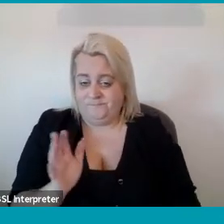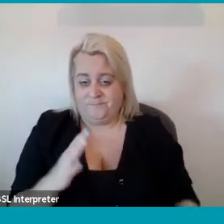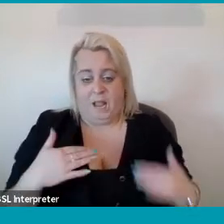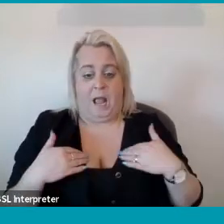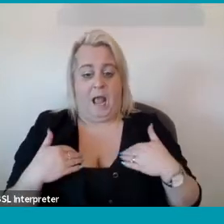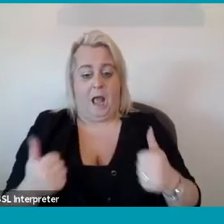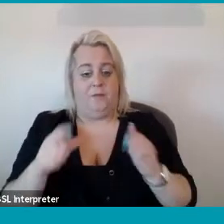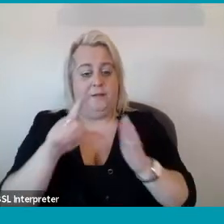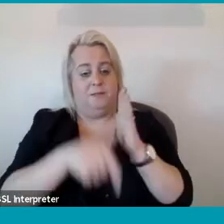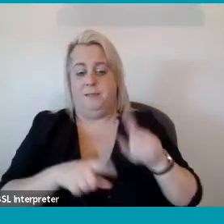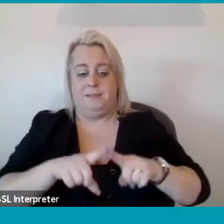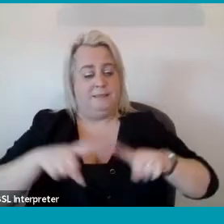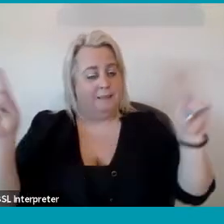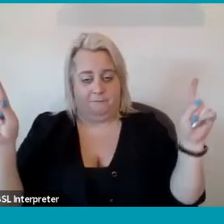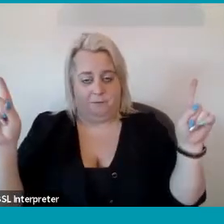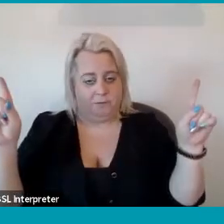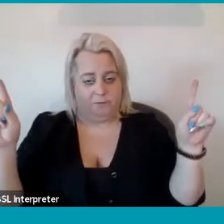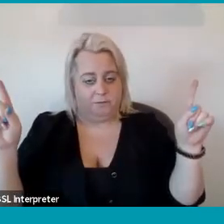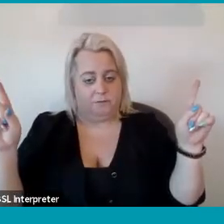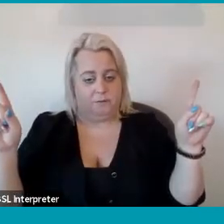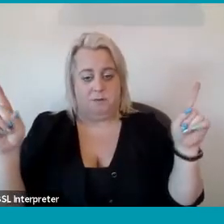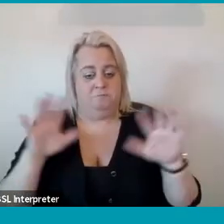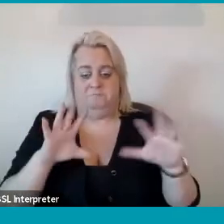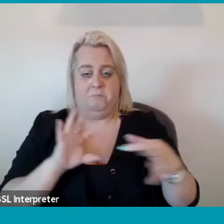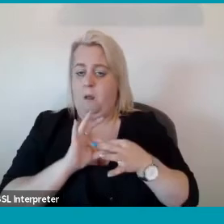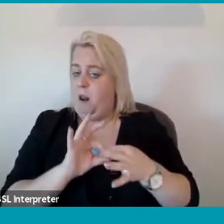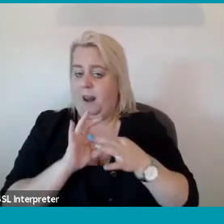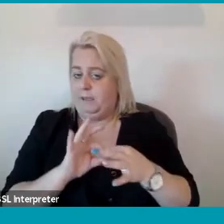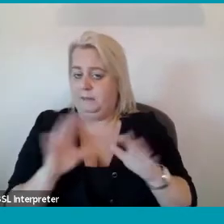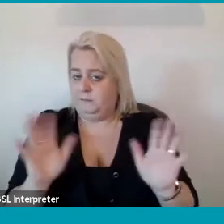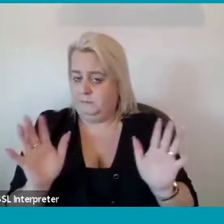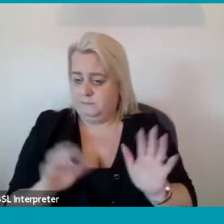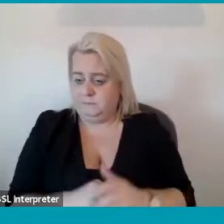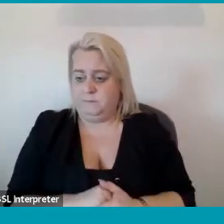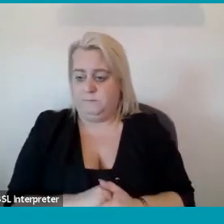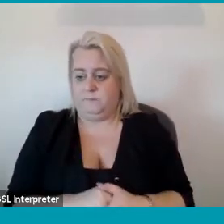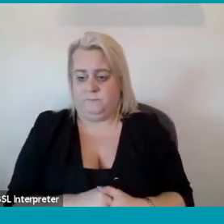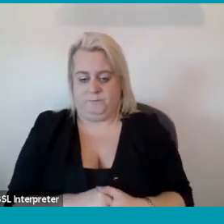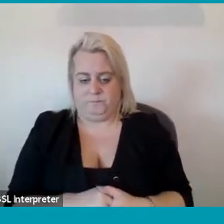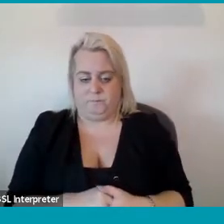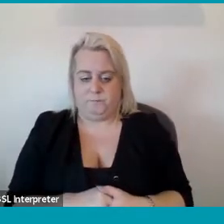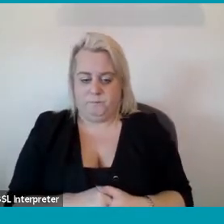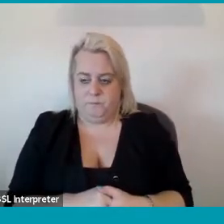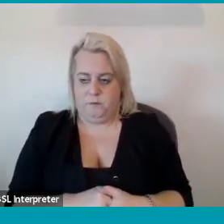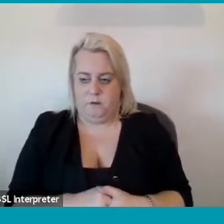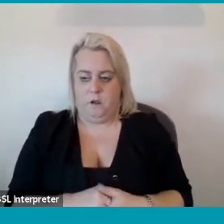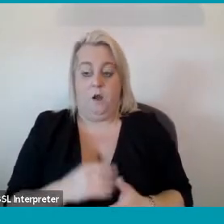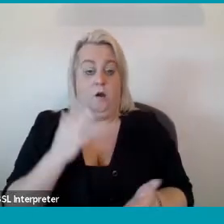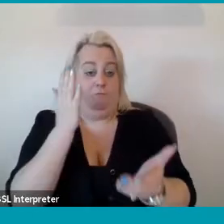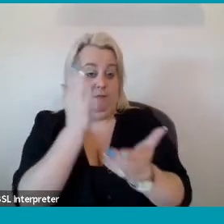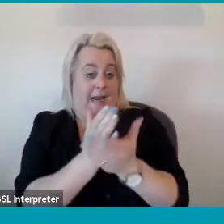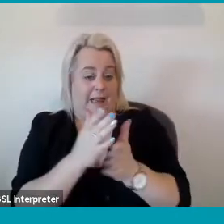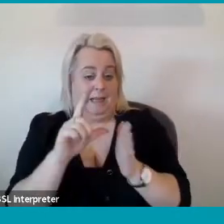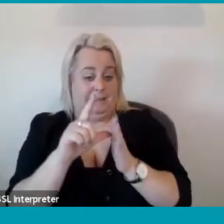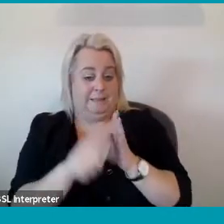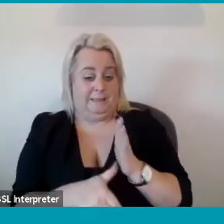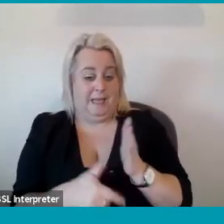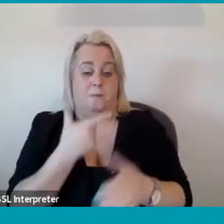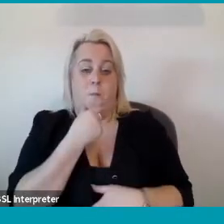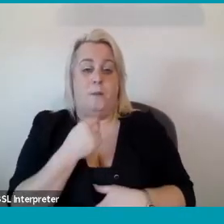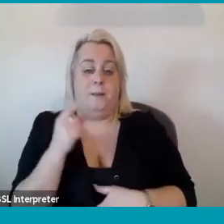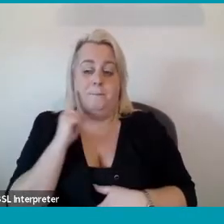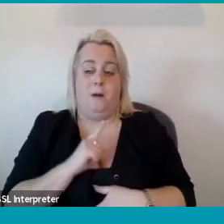disability aren't necessarily linked. And so on average, disabled people actually have up to